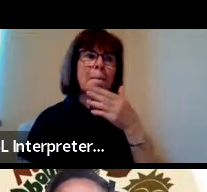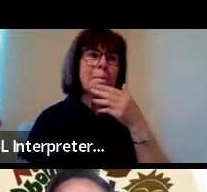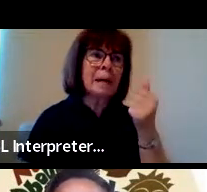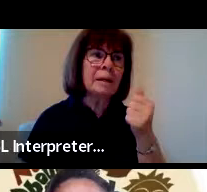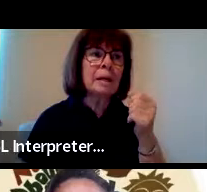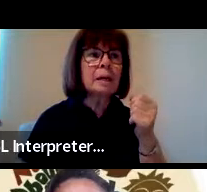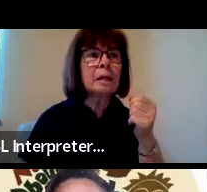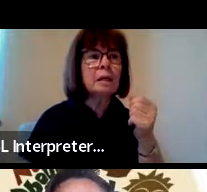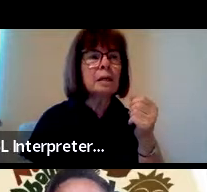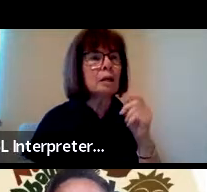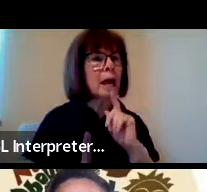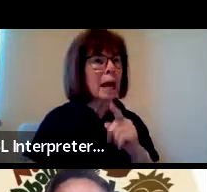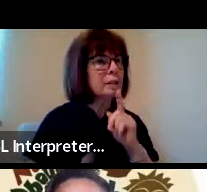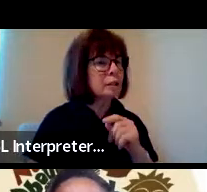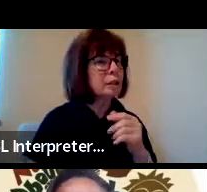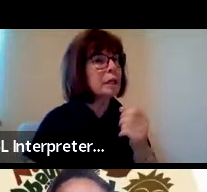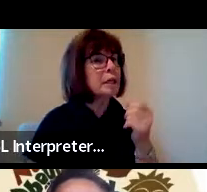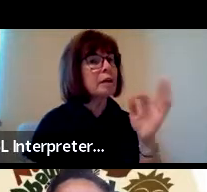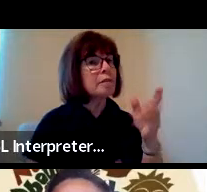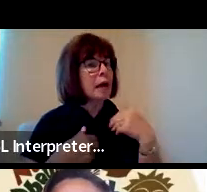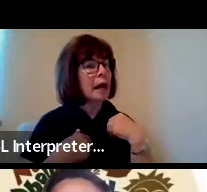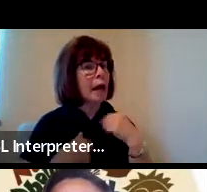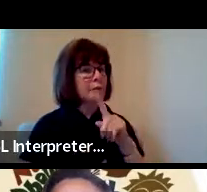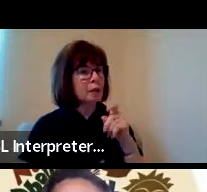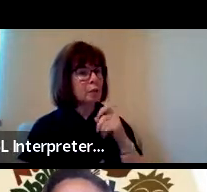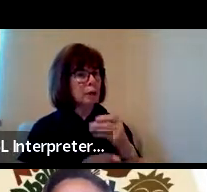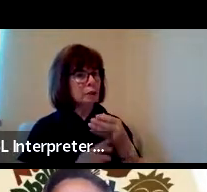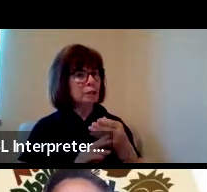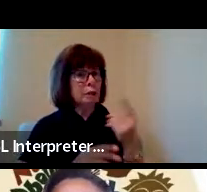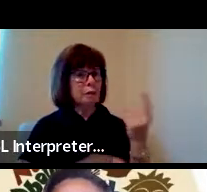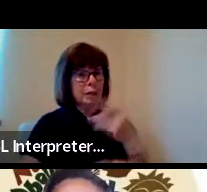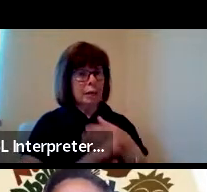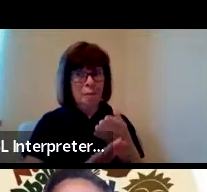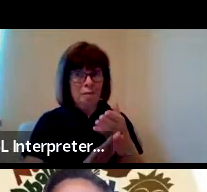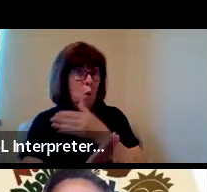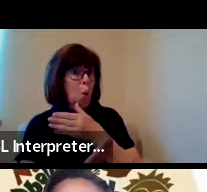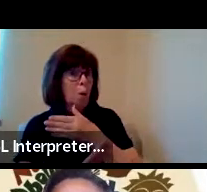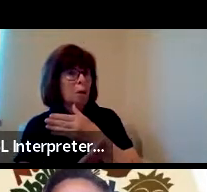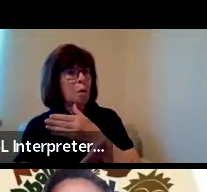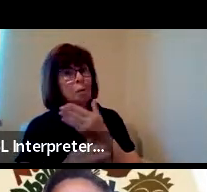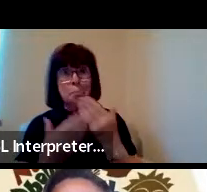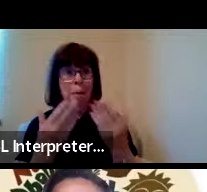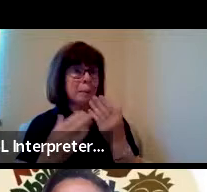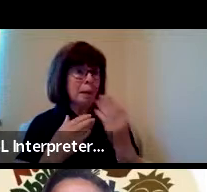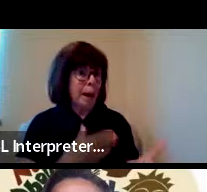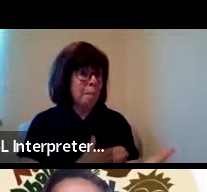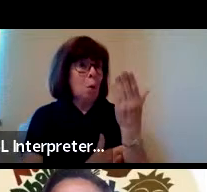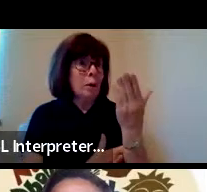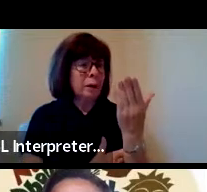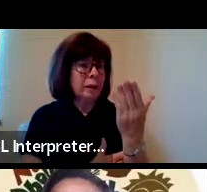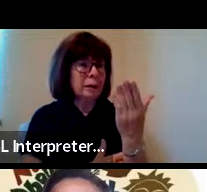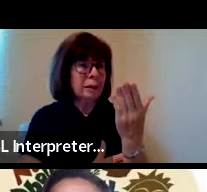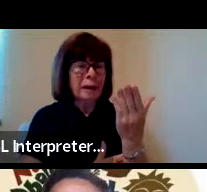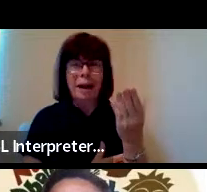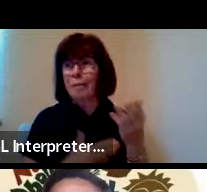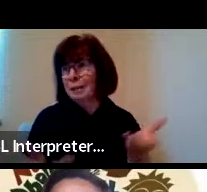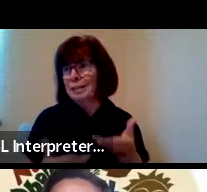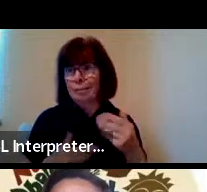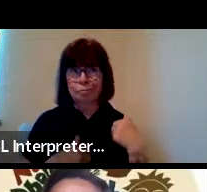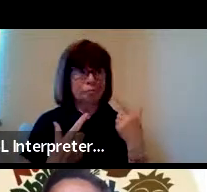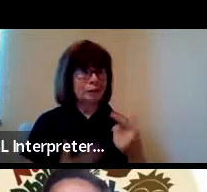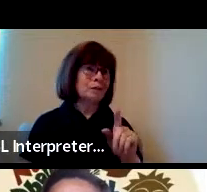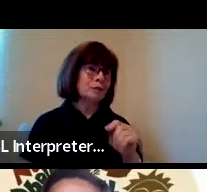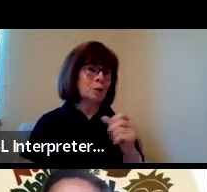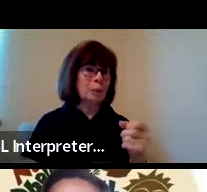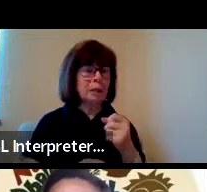a day before or just even the morning of, because okay, I've been here 20 years and I like to think I know the